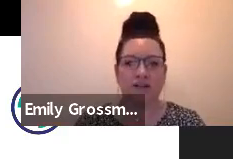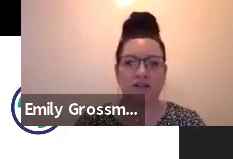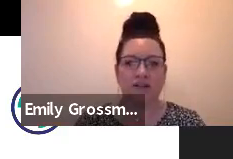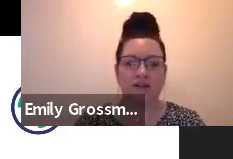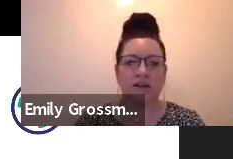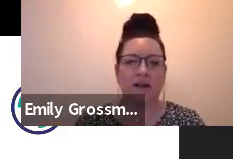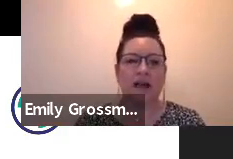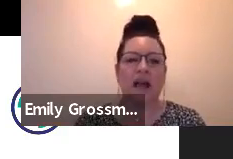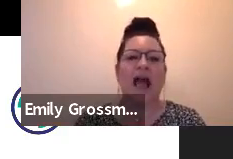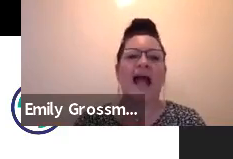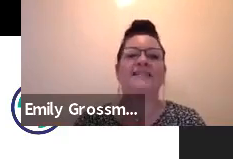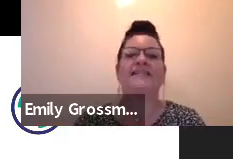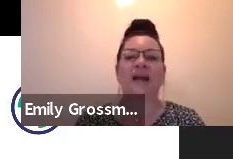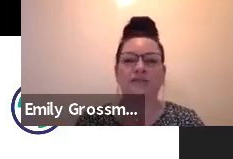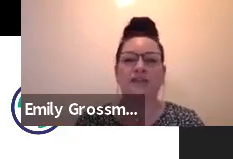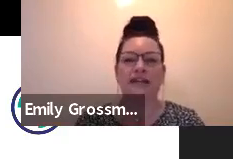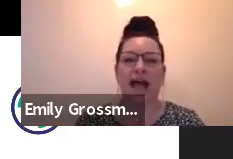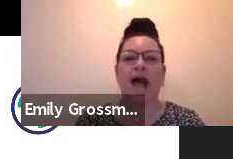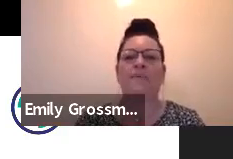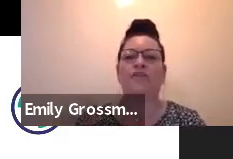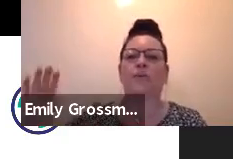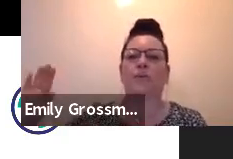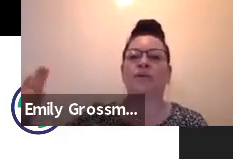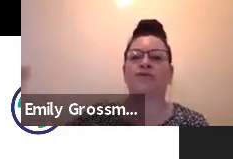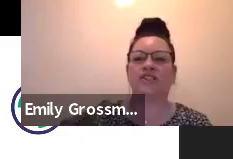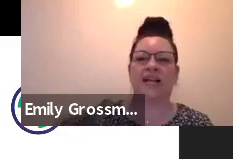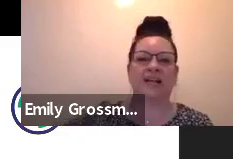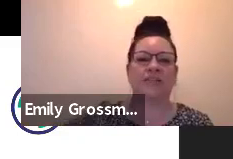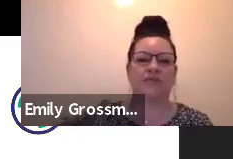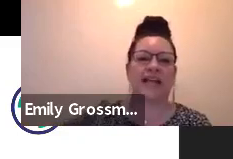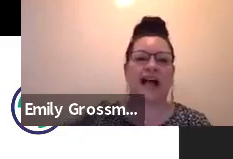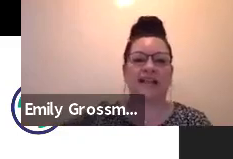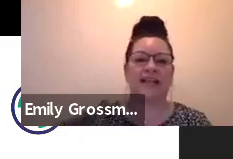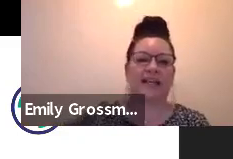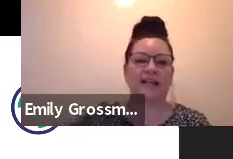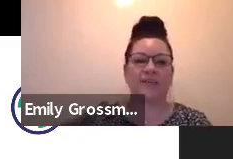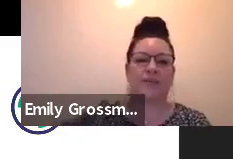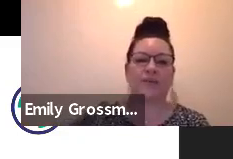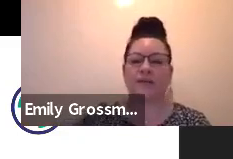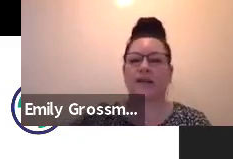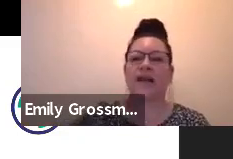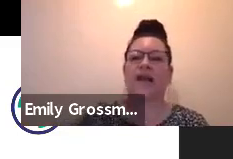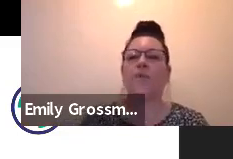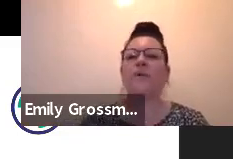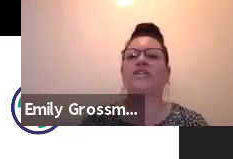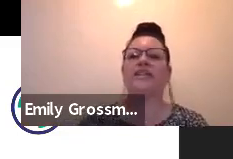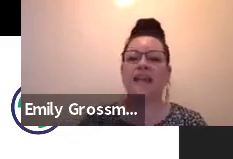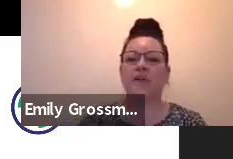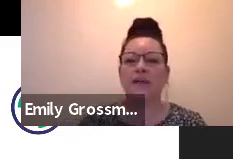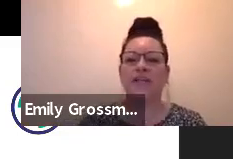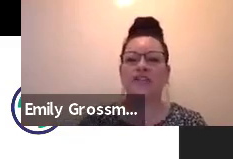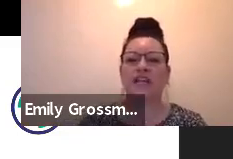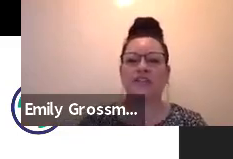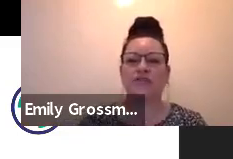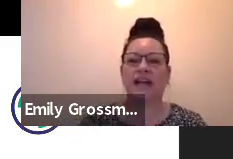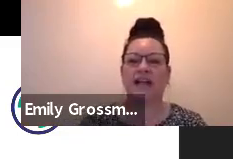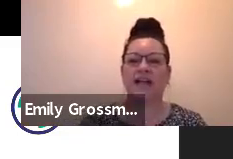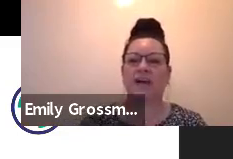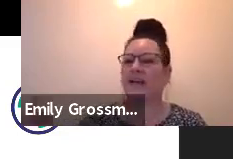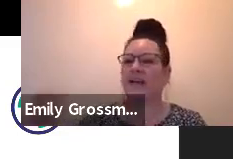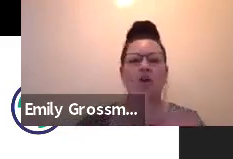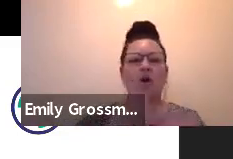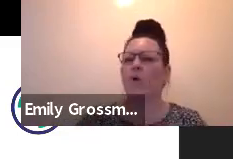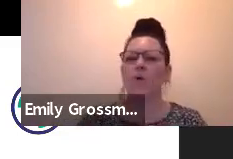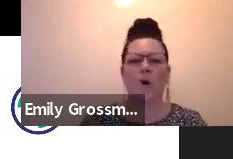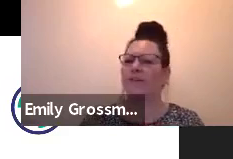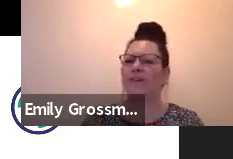suffer. And suffering happens when we reject reality. We think we can change reality